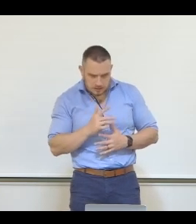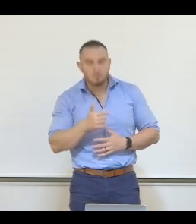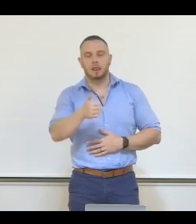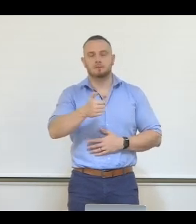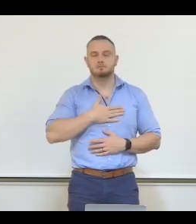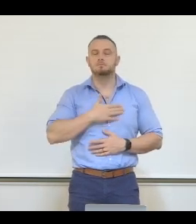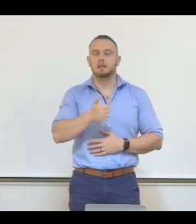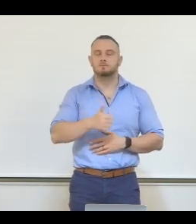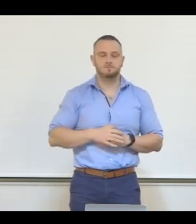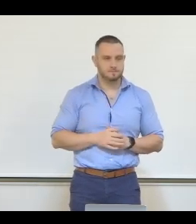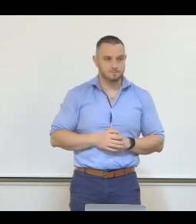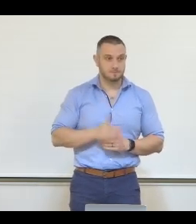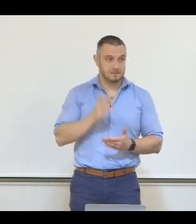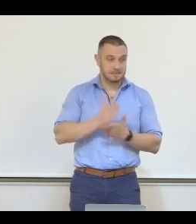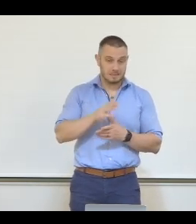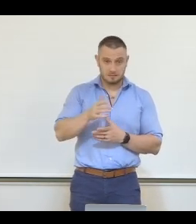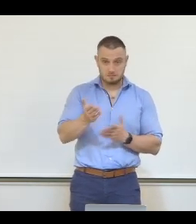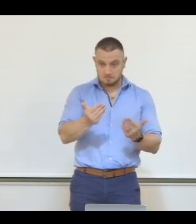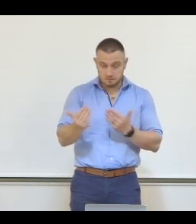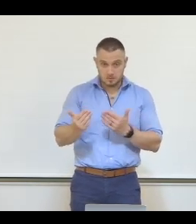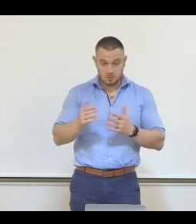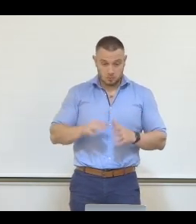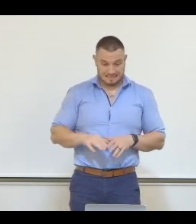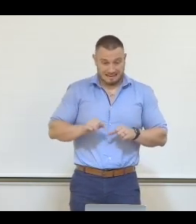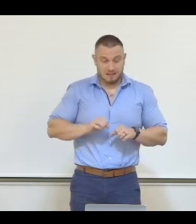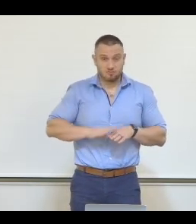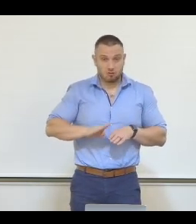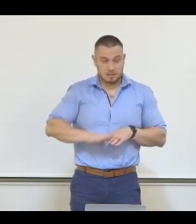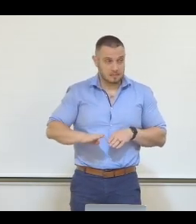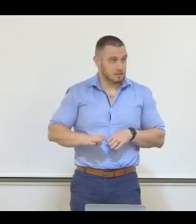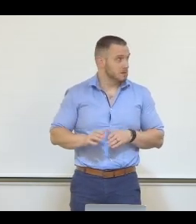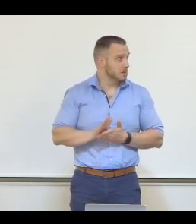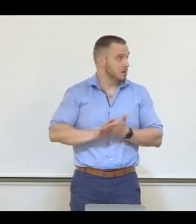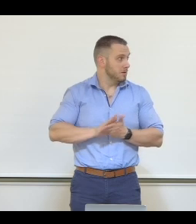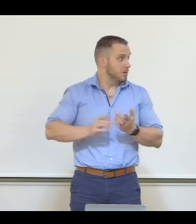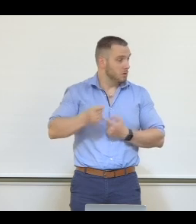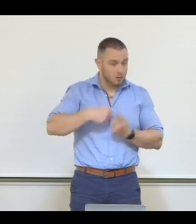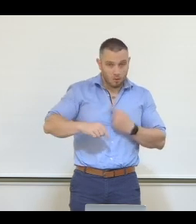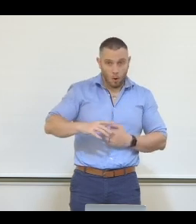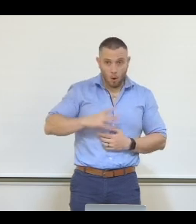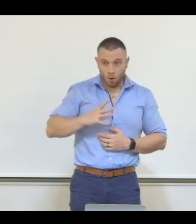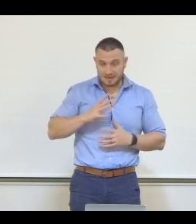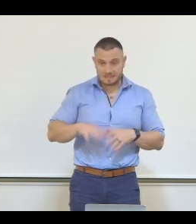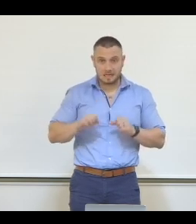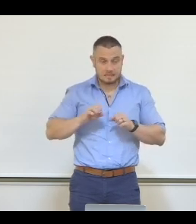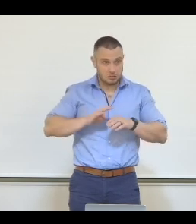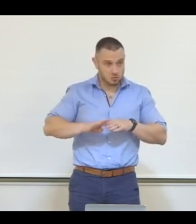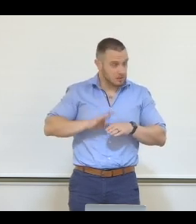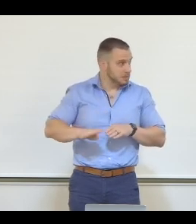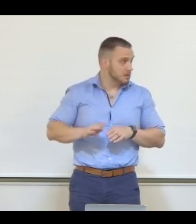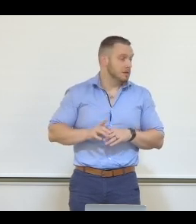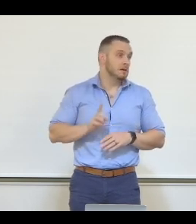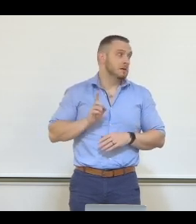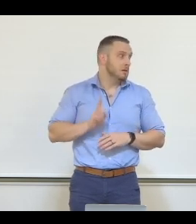11, were invited to start the training. So we were already starting the training for the mission,